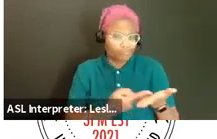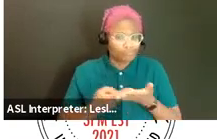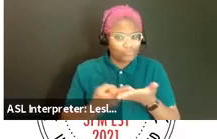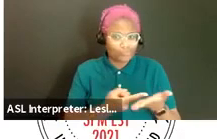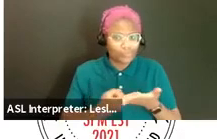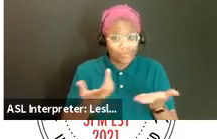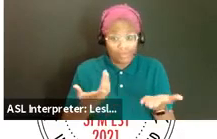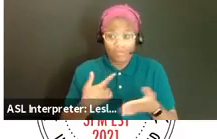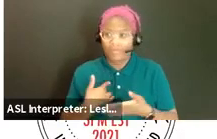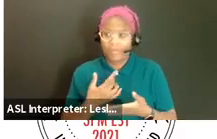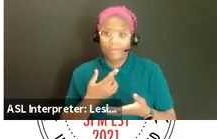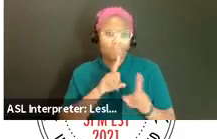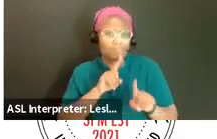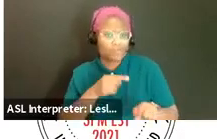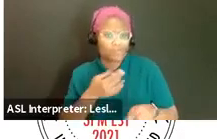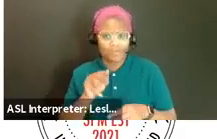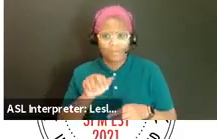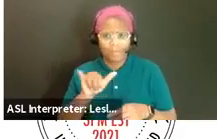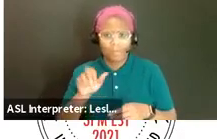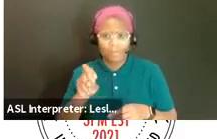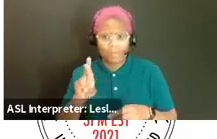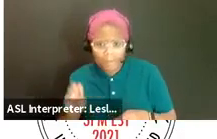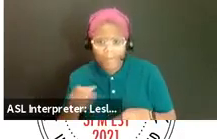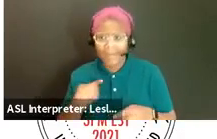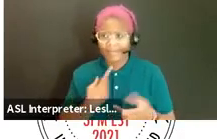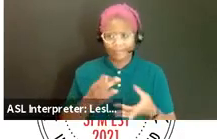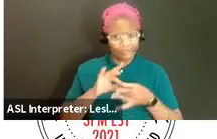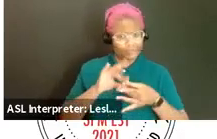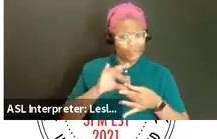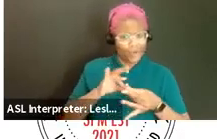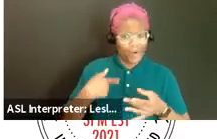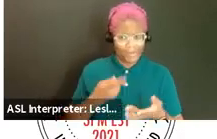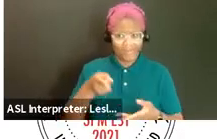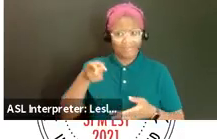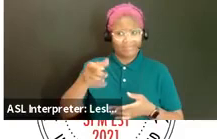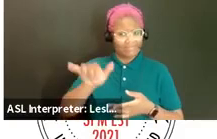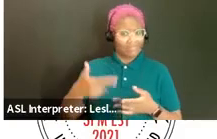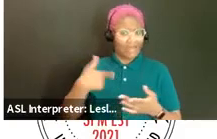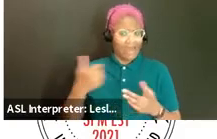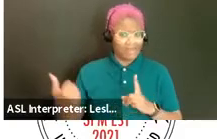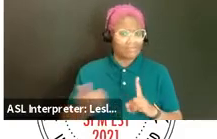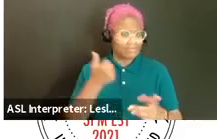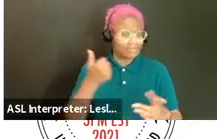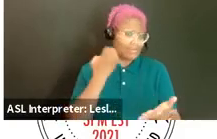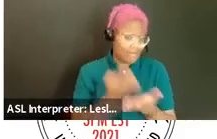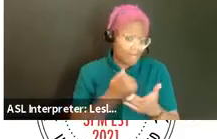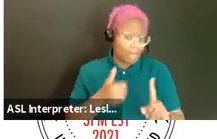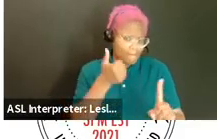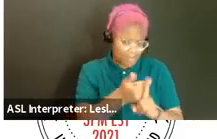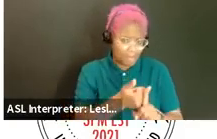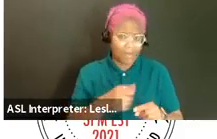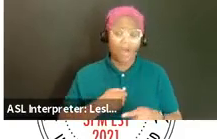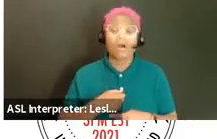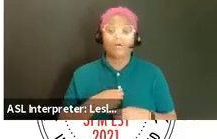maybe attesting that the organization has an economic impact? What do you advise might work? All of that